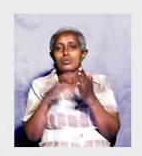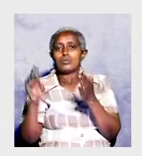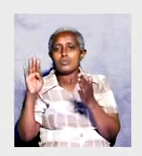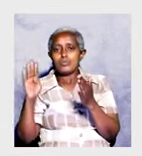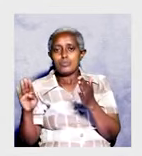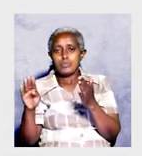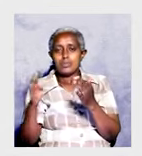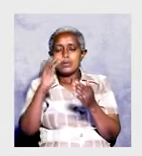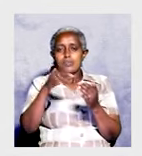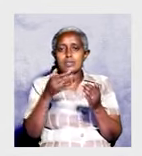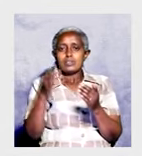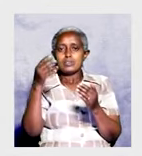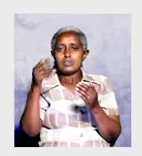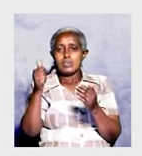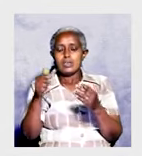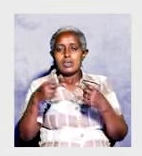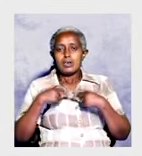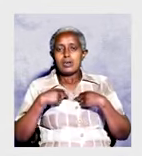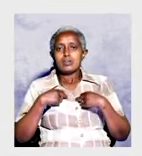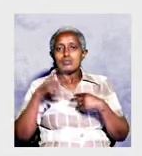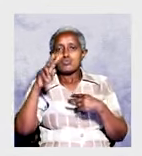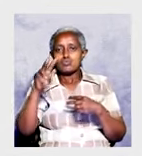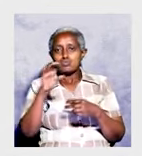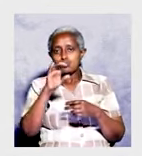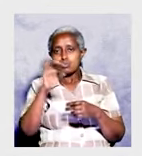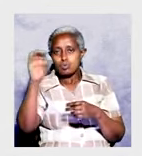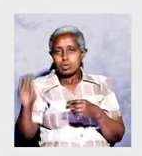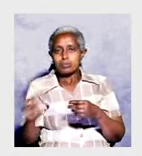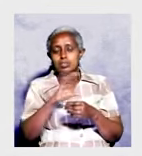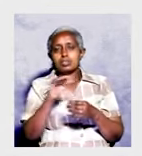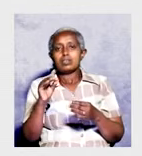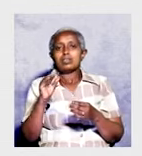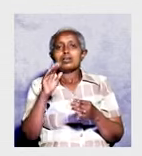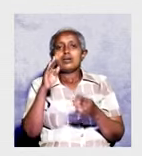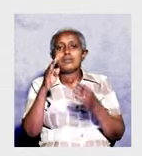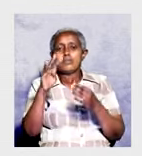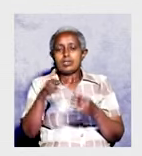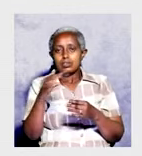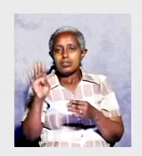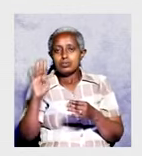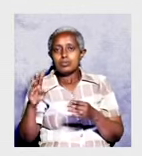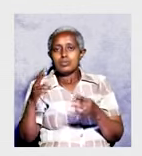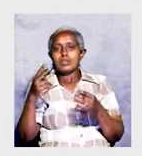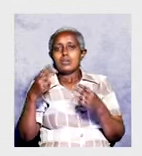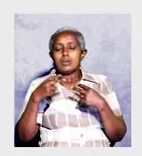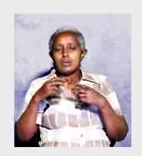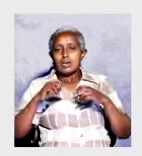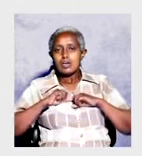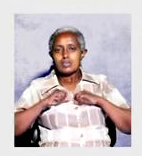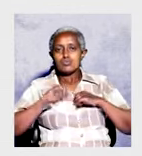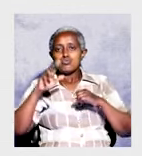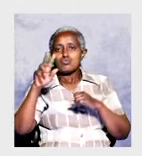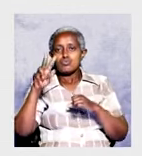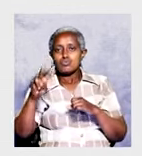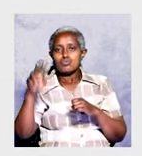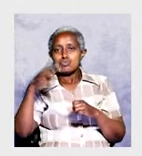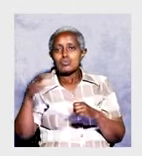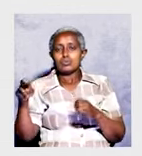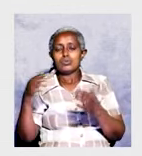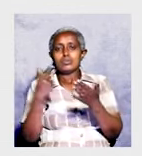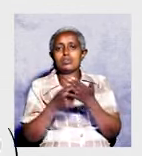B. Matrix A has 2 columns and matrix B has 2 rows. So we can